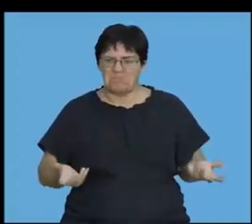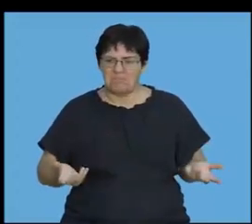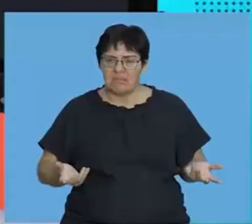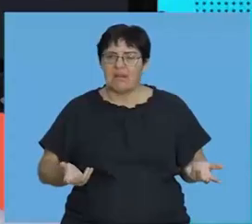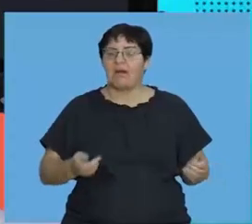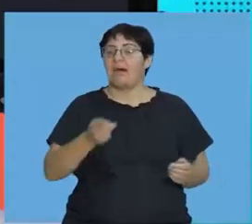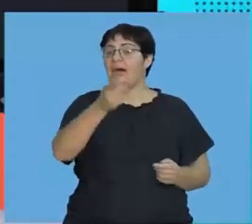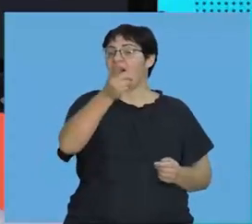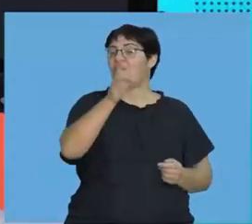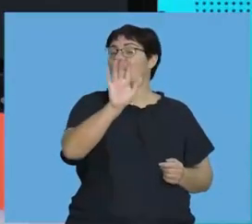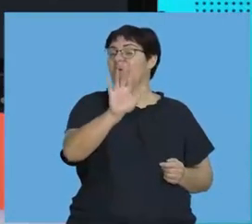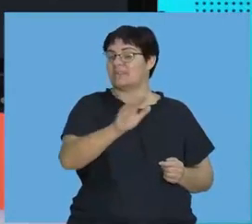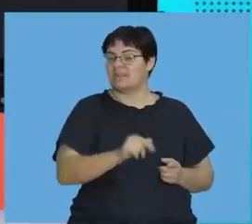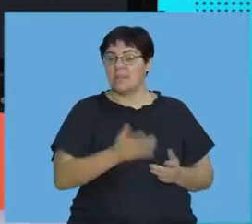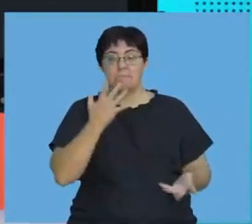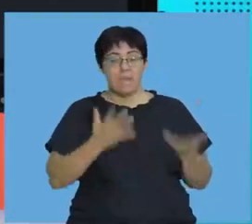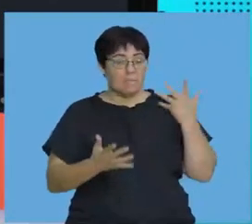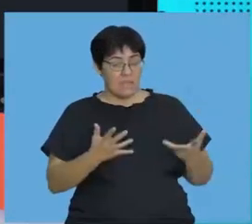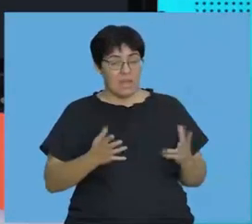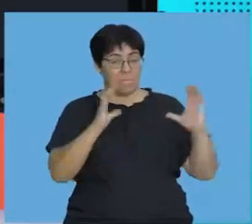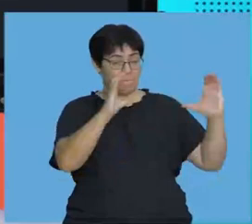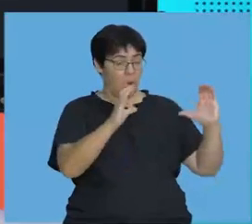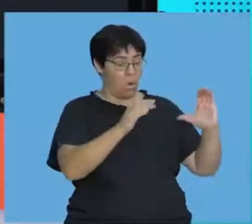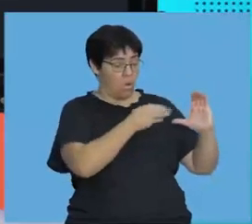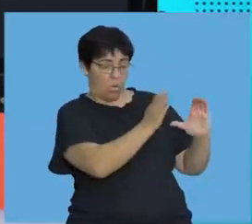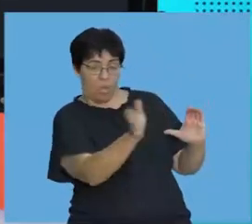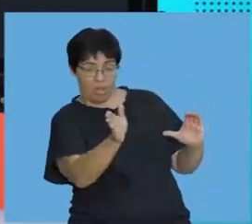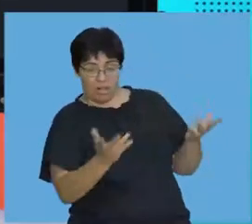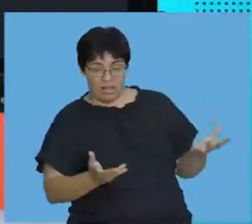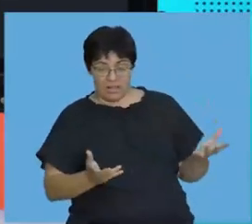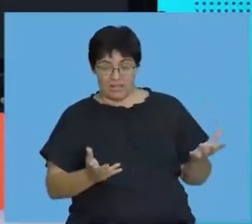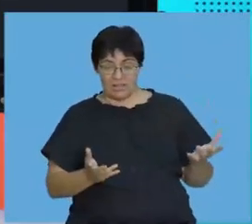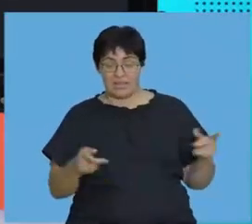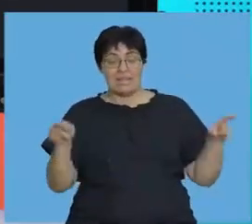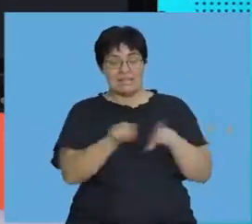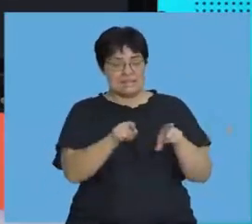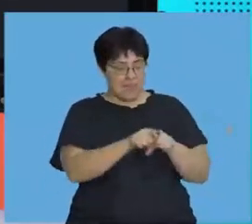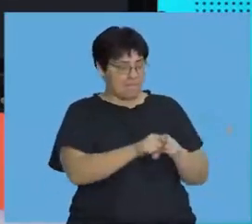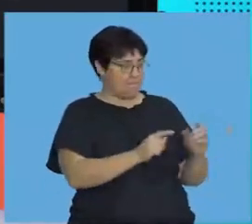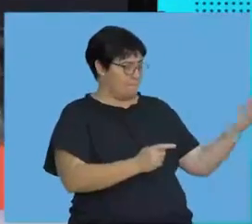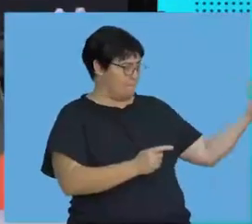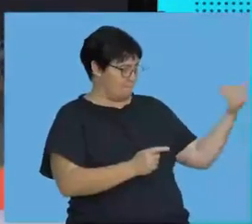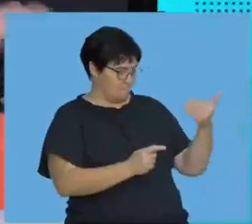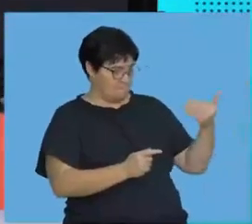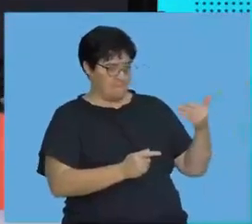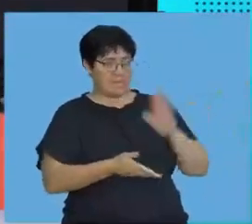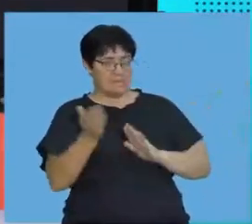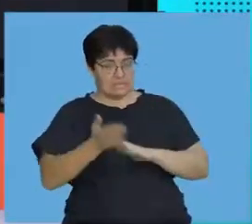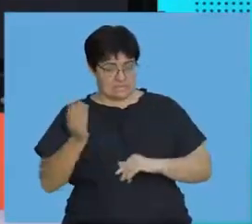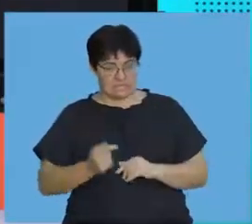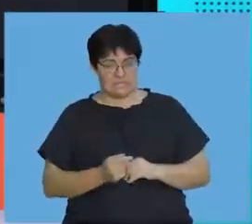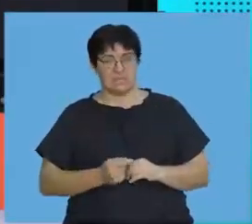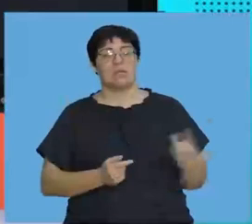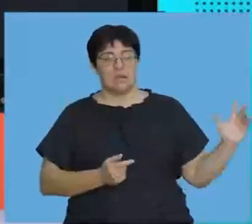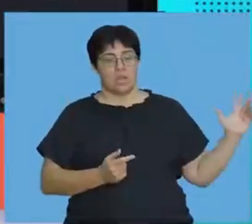bad. Ah, but what if the ball changes direction? So we've done same direction speeding up.